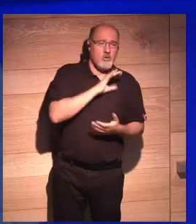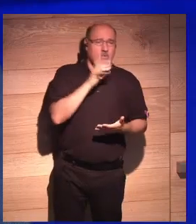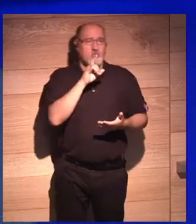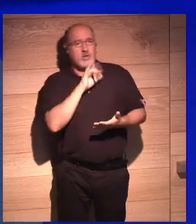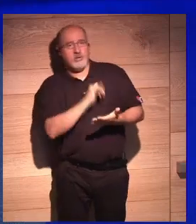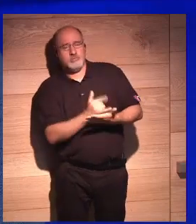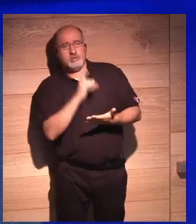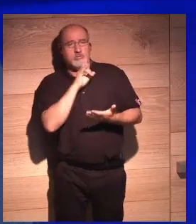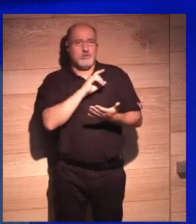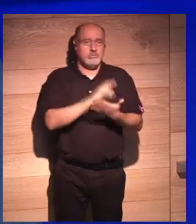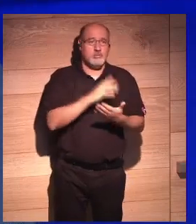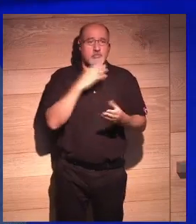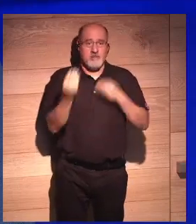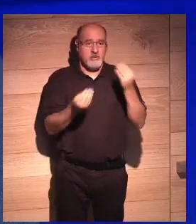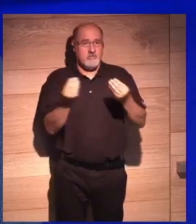was